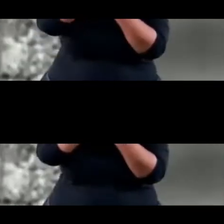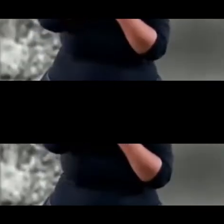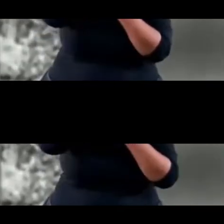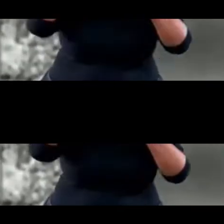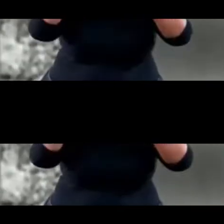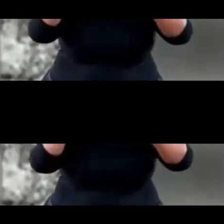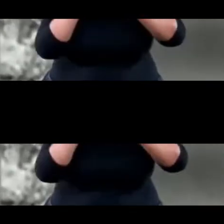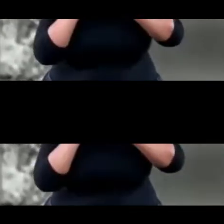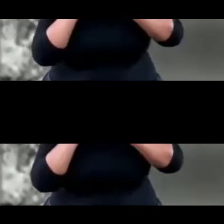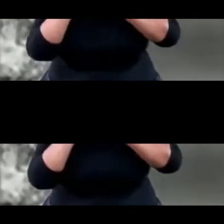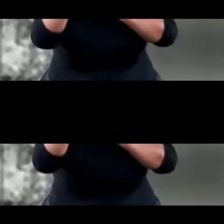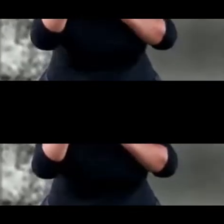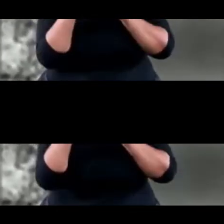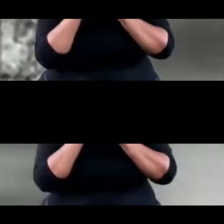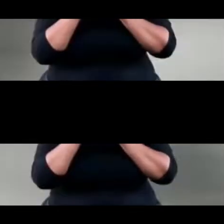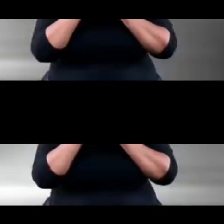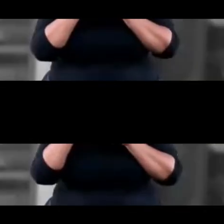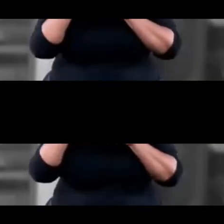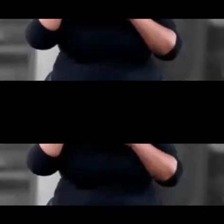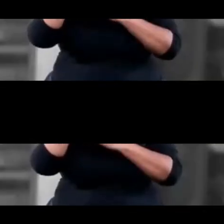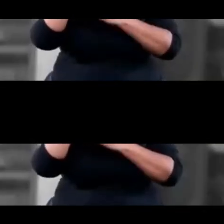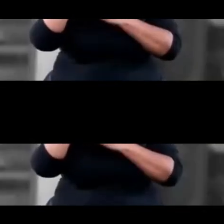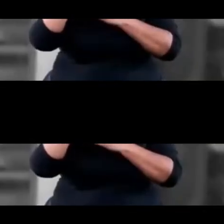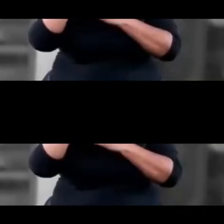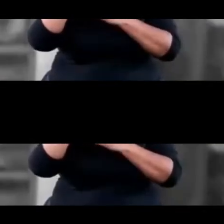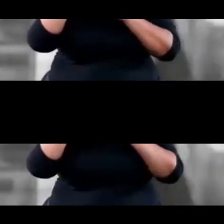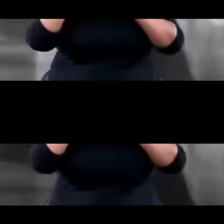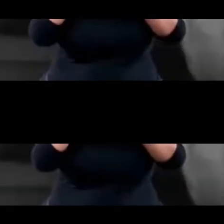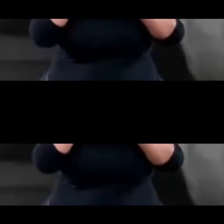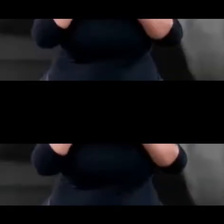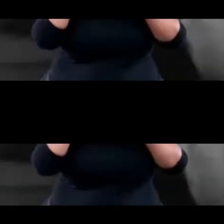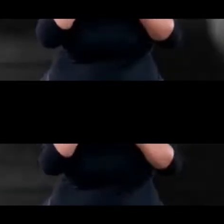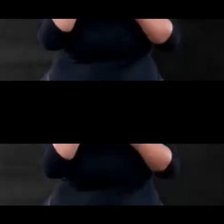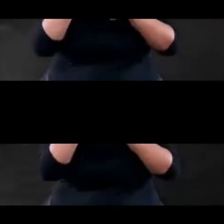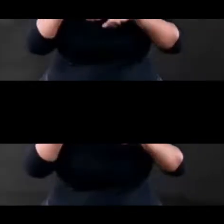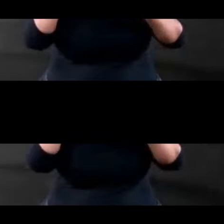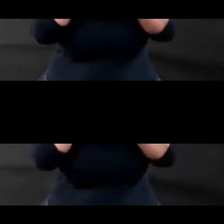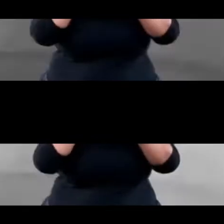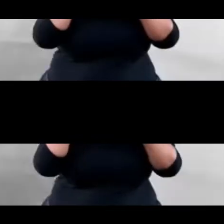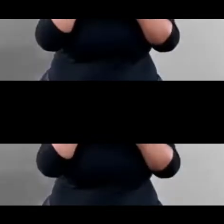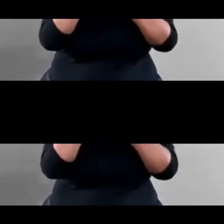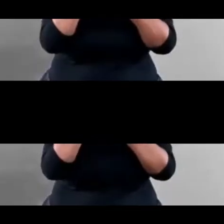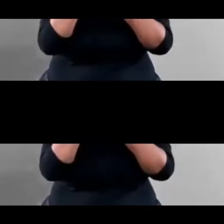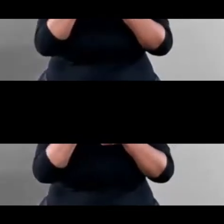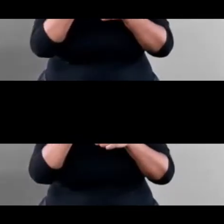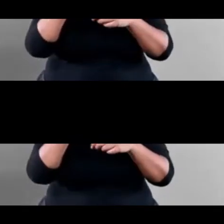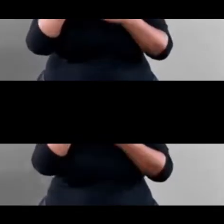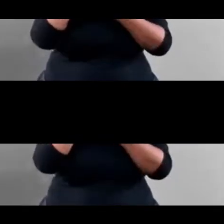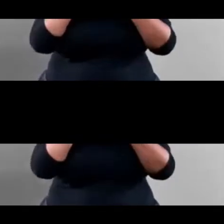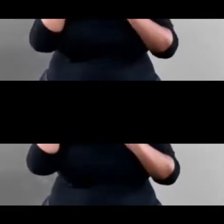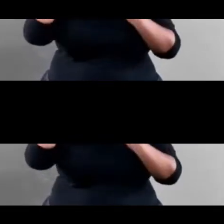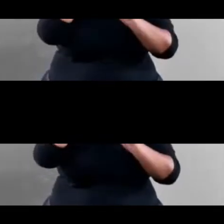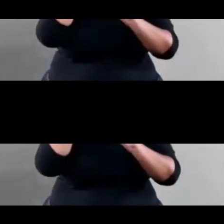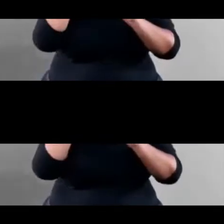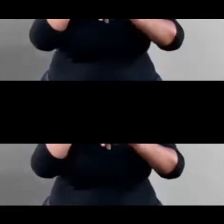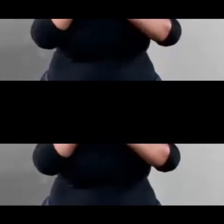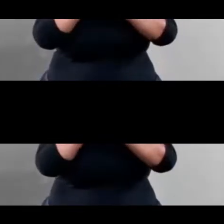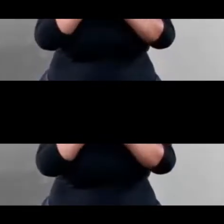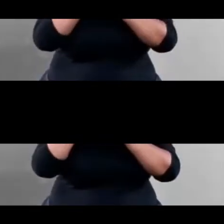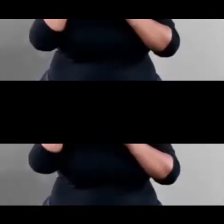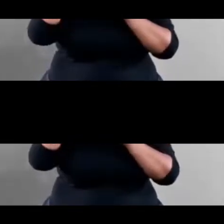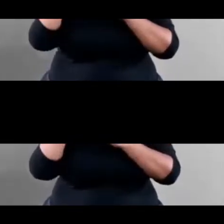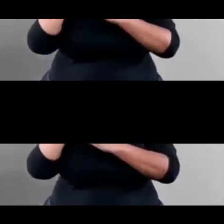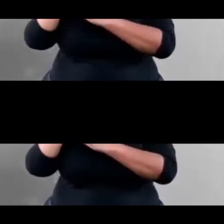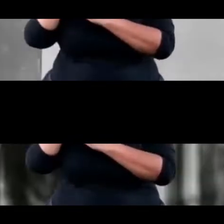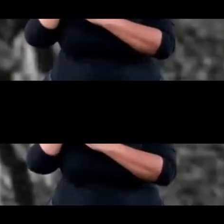to get it ready for planting. Cabinet makers, shoemakers, and candle makers were some of the other jobs